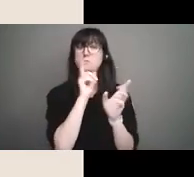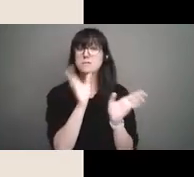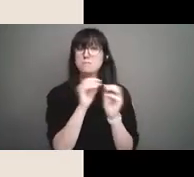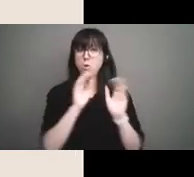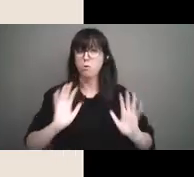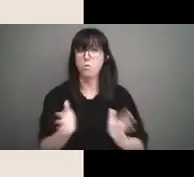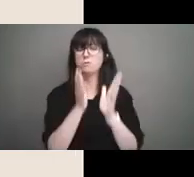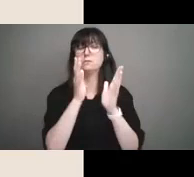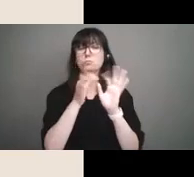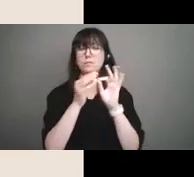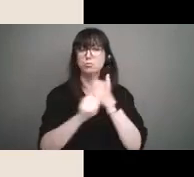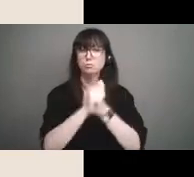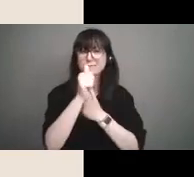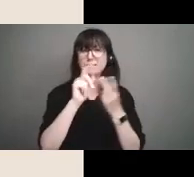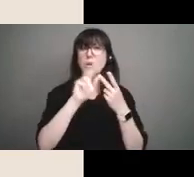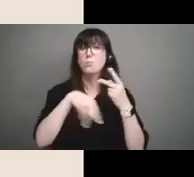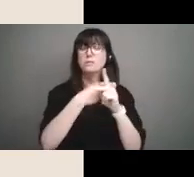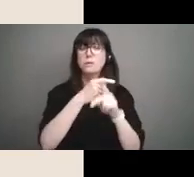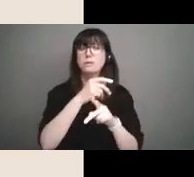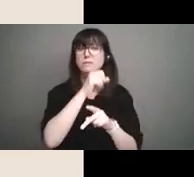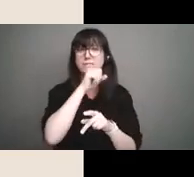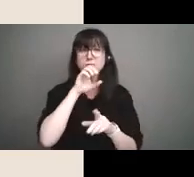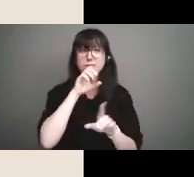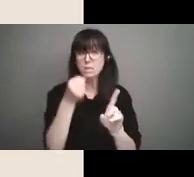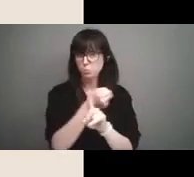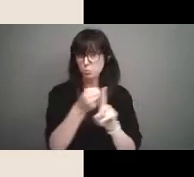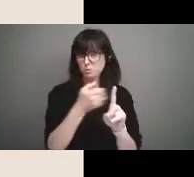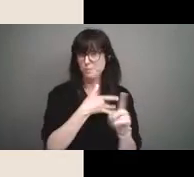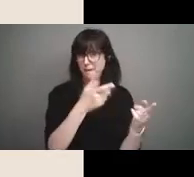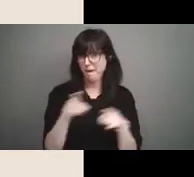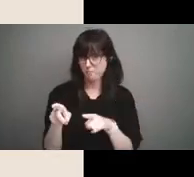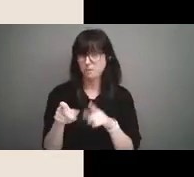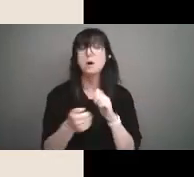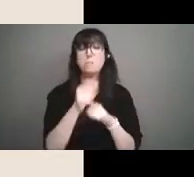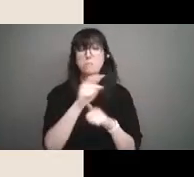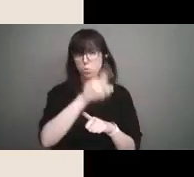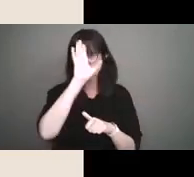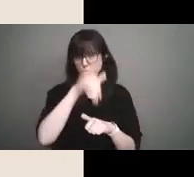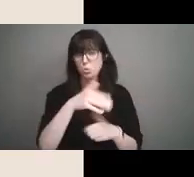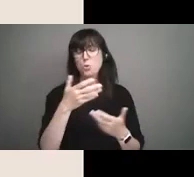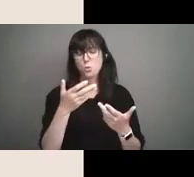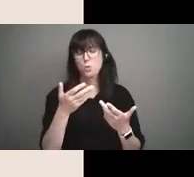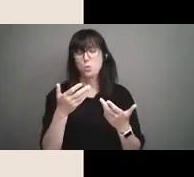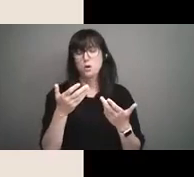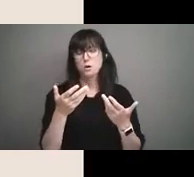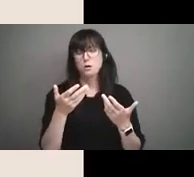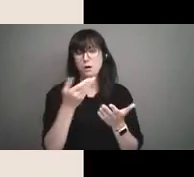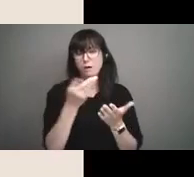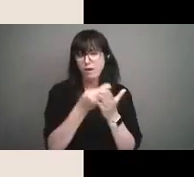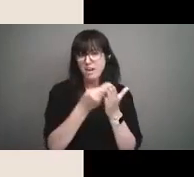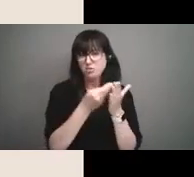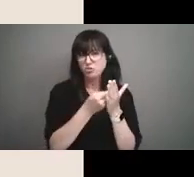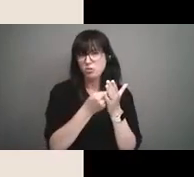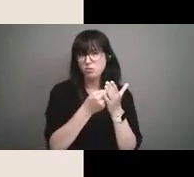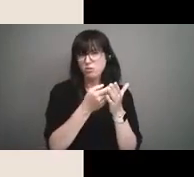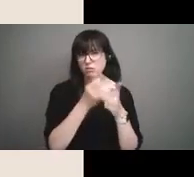on the risk factors and types of elder abuse that happen. Most people know about, you know, financial